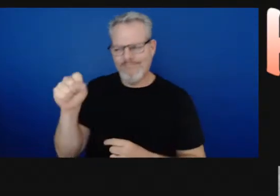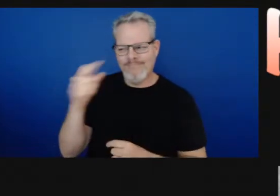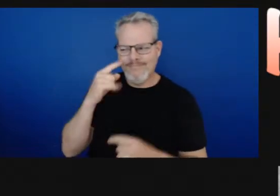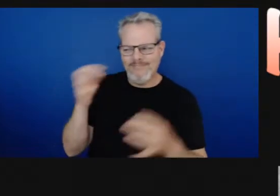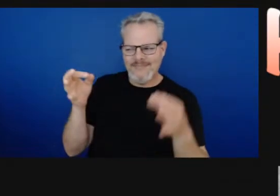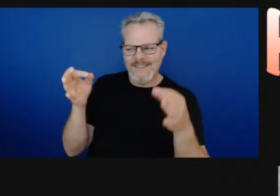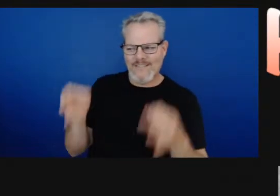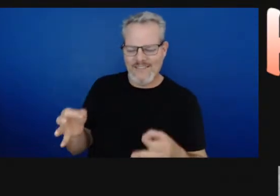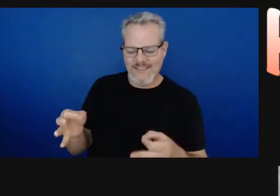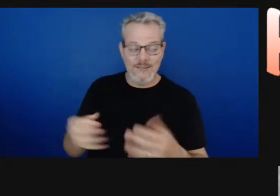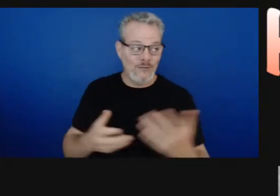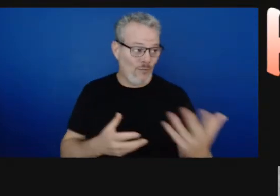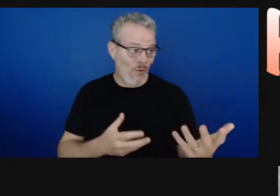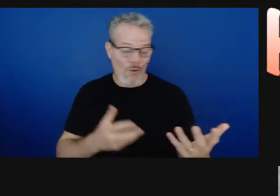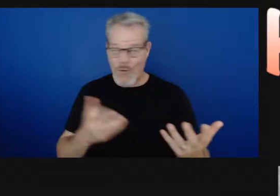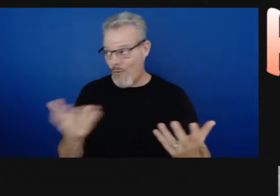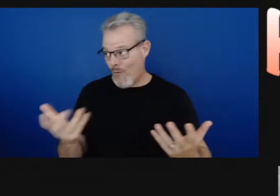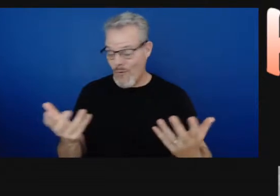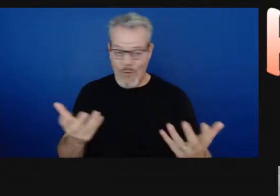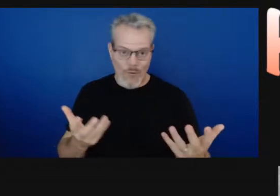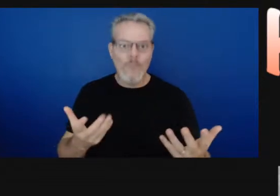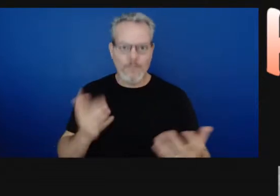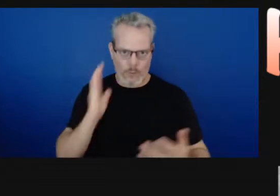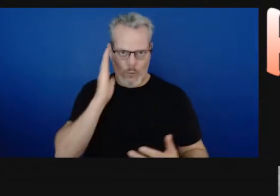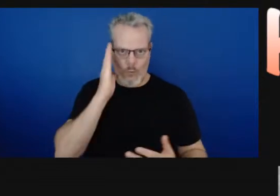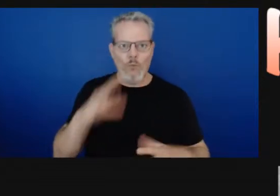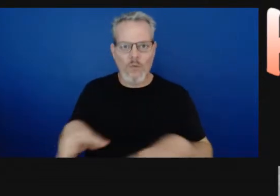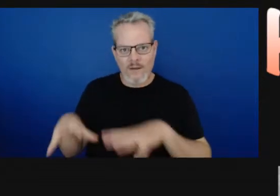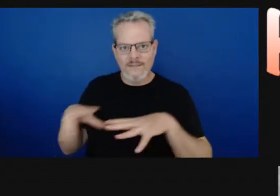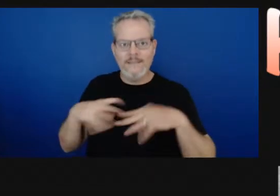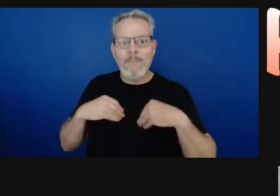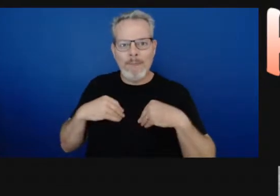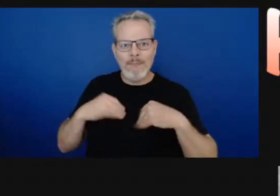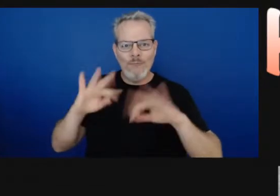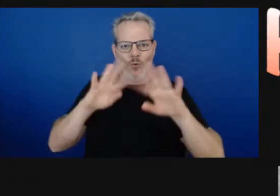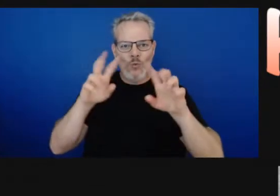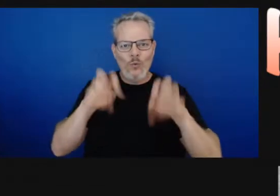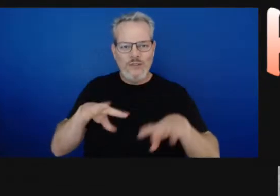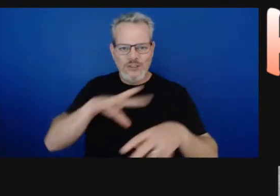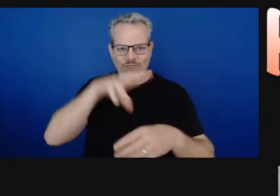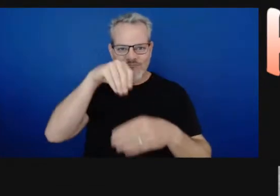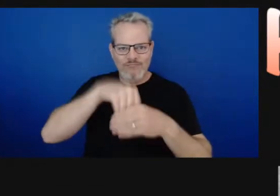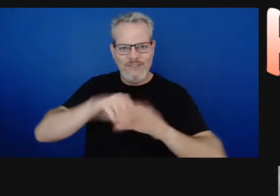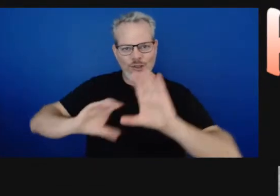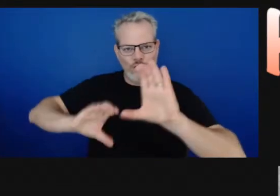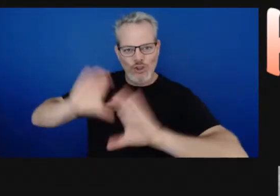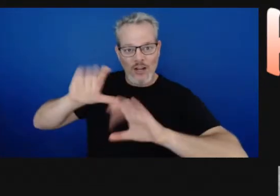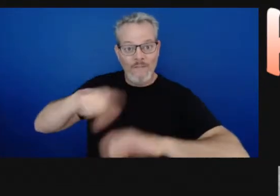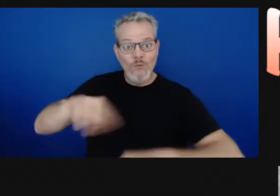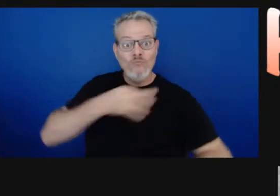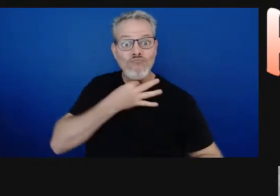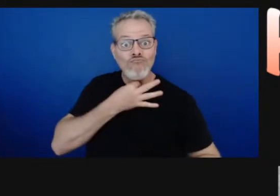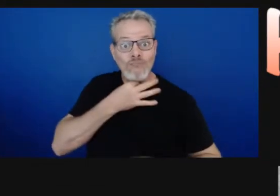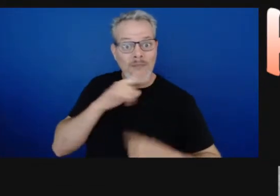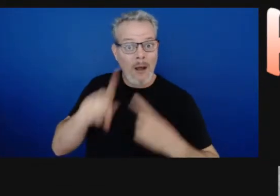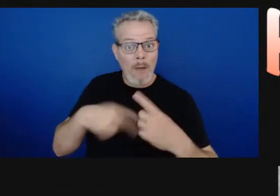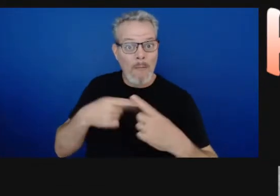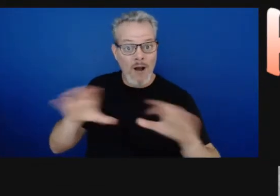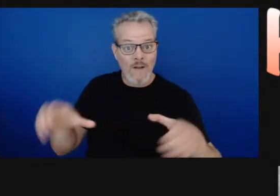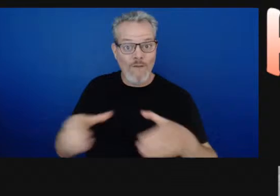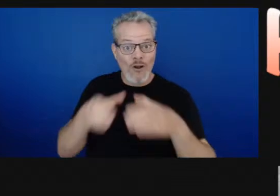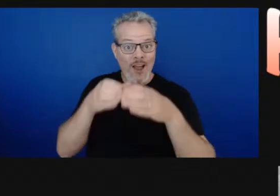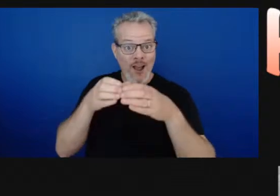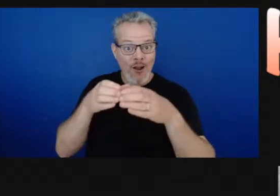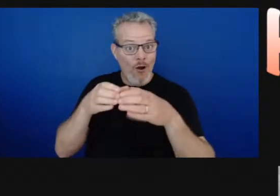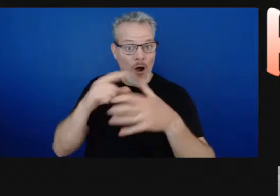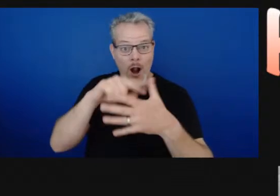So yeah, we'll be taking questions in the chat. If you have anything related to the Hawaiian volcanoes that you're curious about, go ahead and drop a question. And if